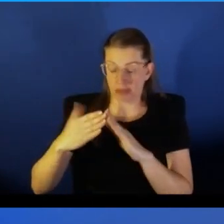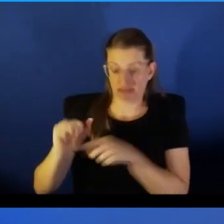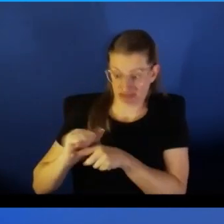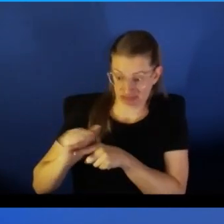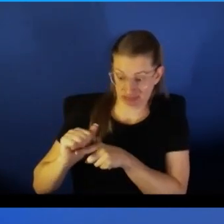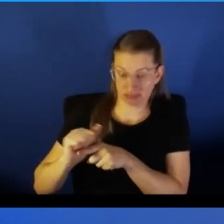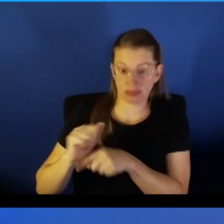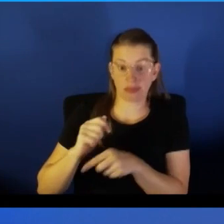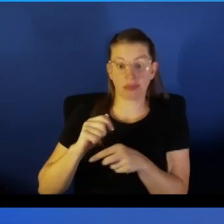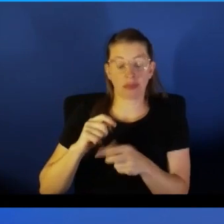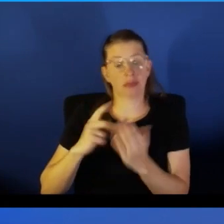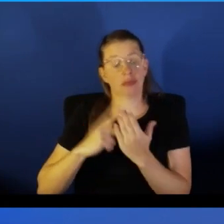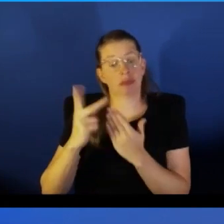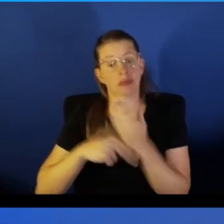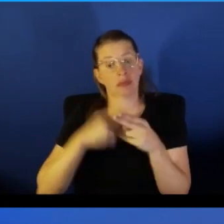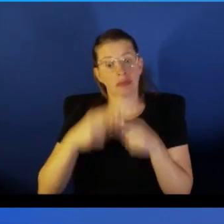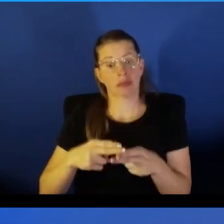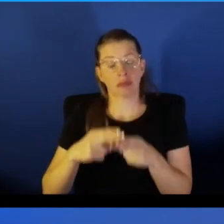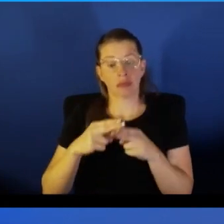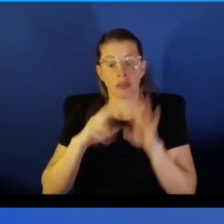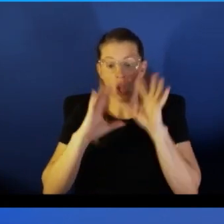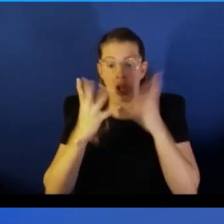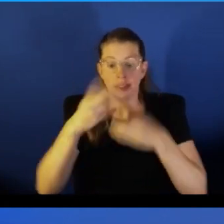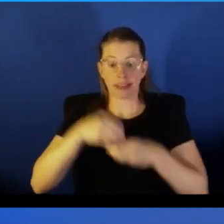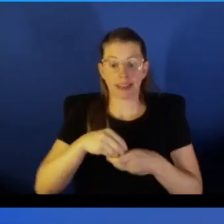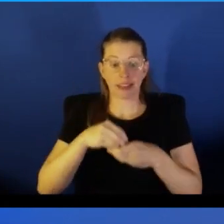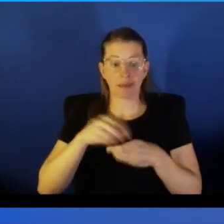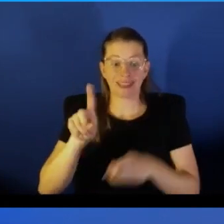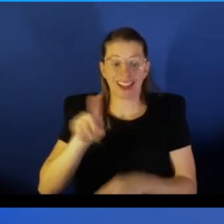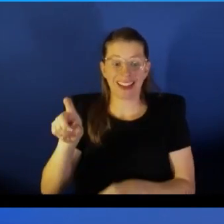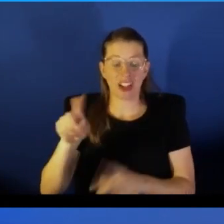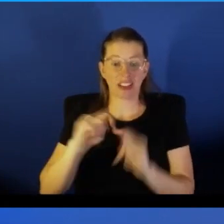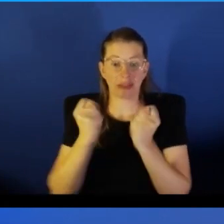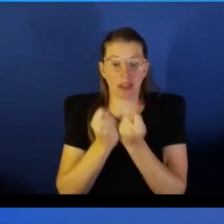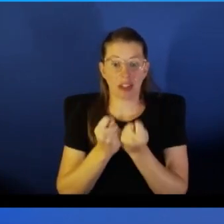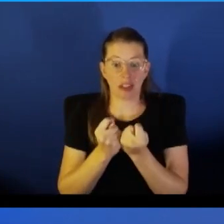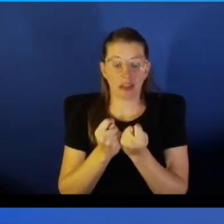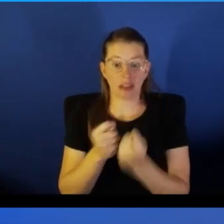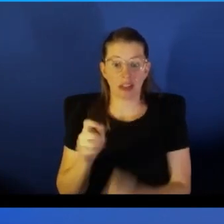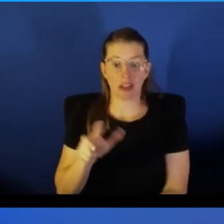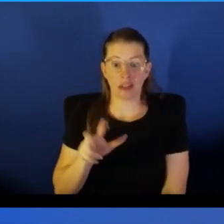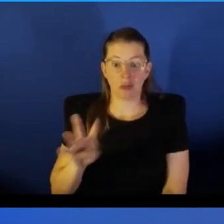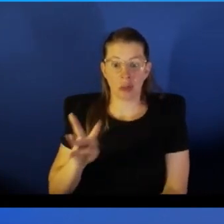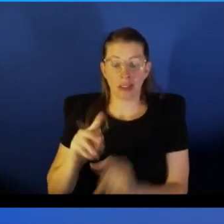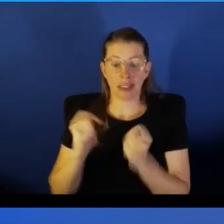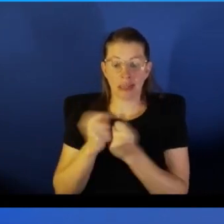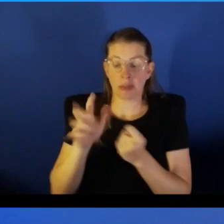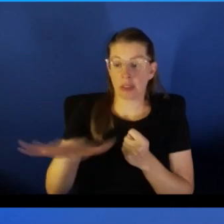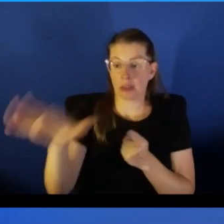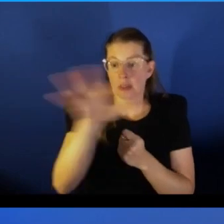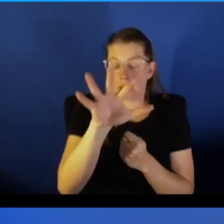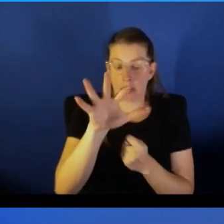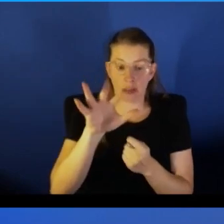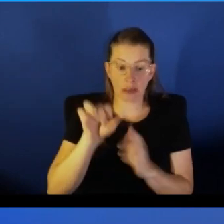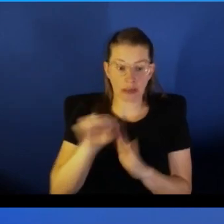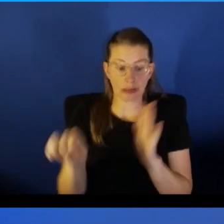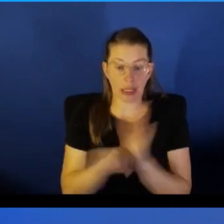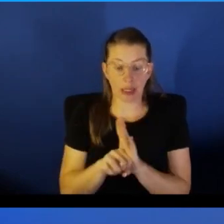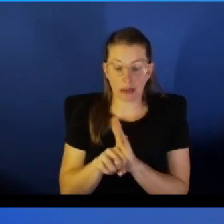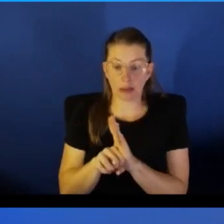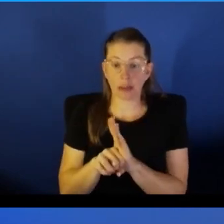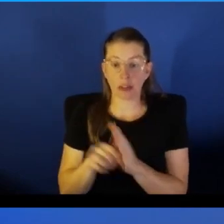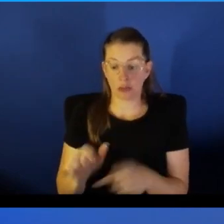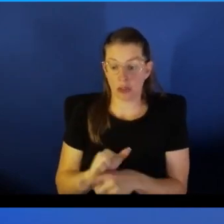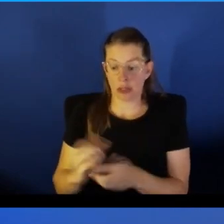called Autism Diagnostic Teams, where there's 34 teams across our state who are trained to collect information about red